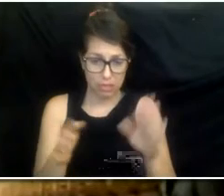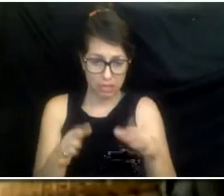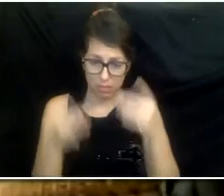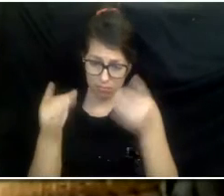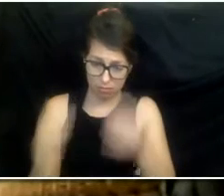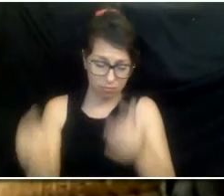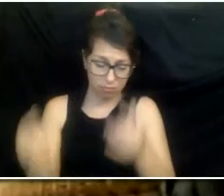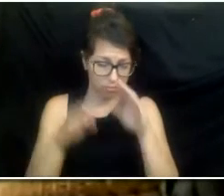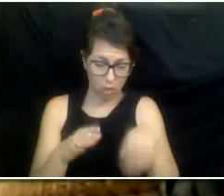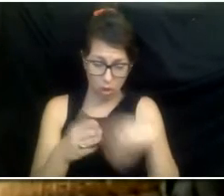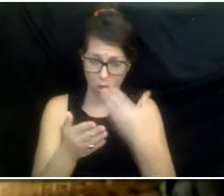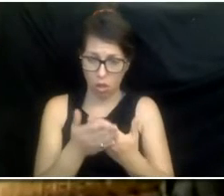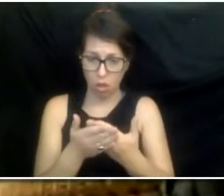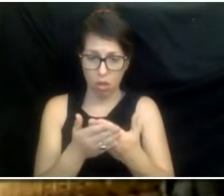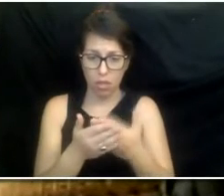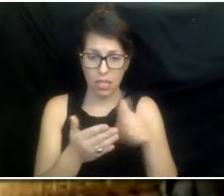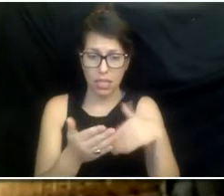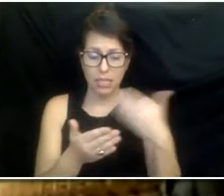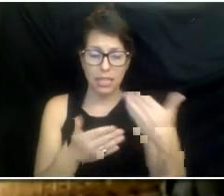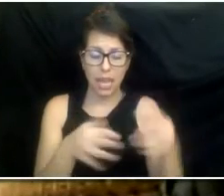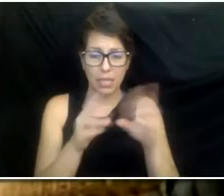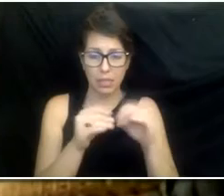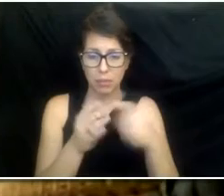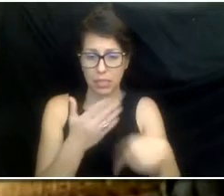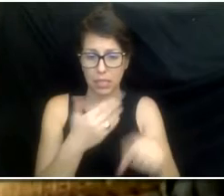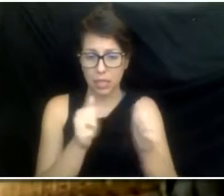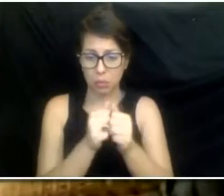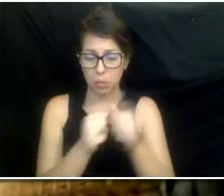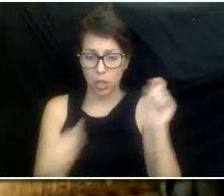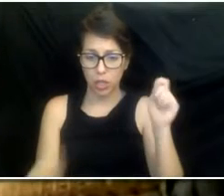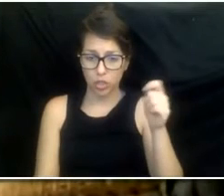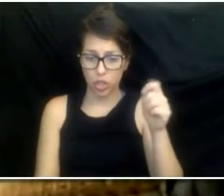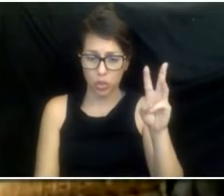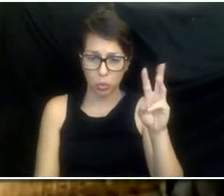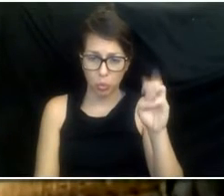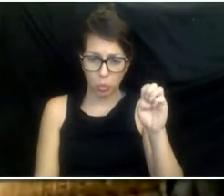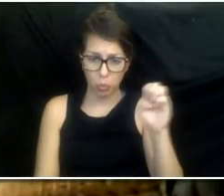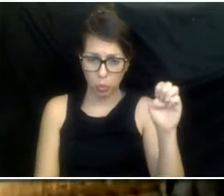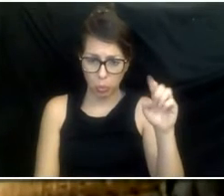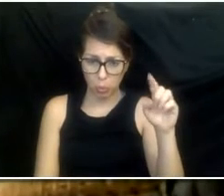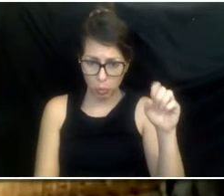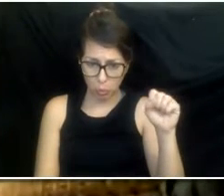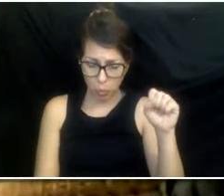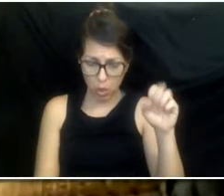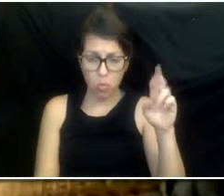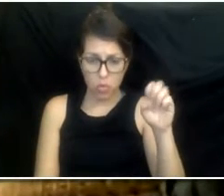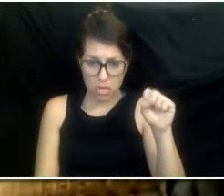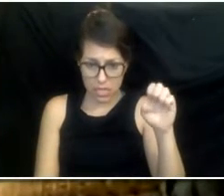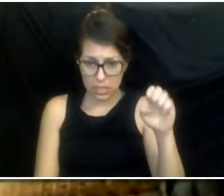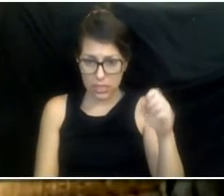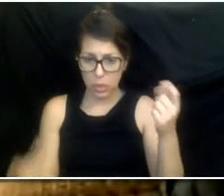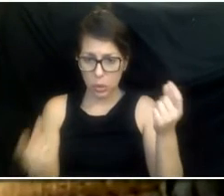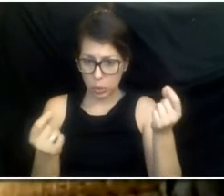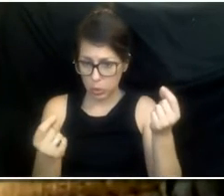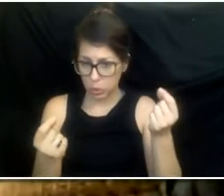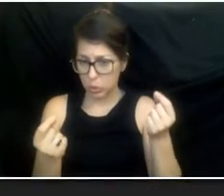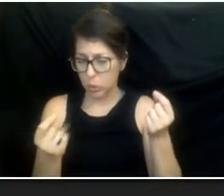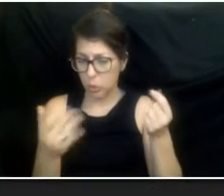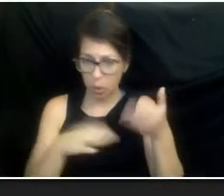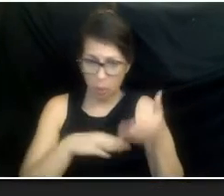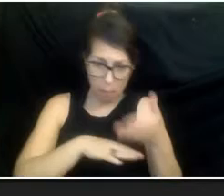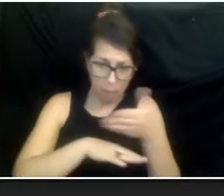had that positive experience also including in particular with the with judge Ruiz all right thank you very much